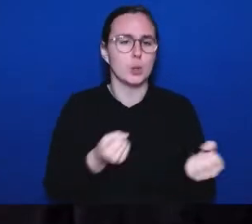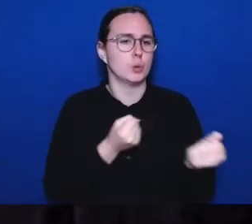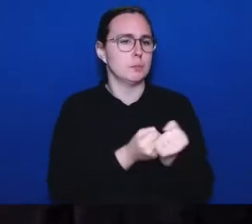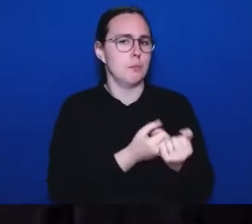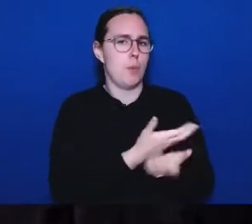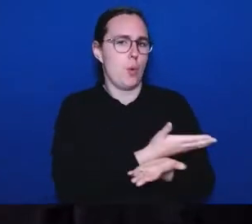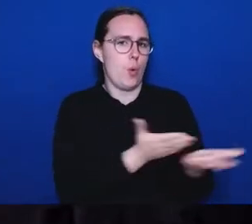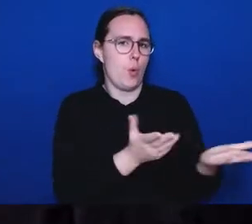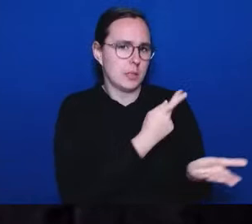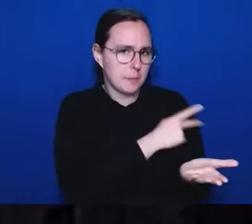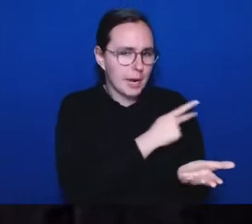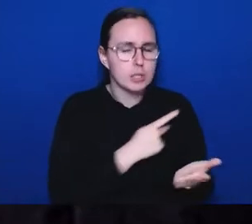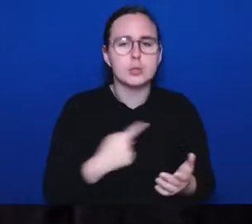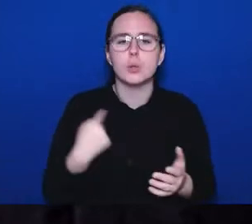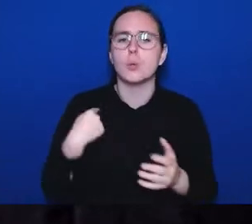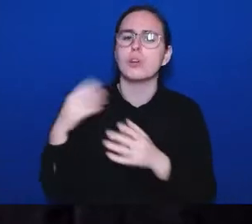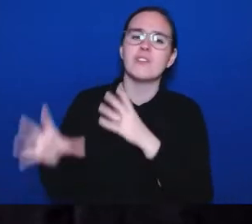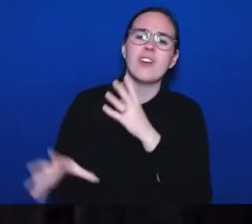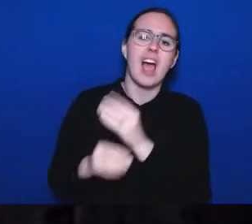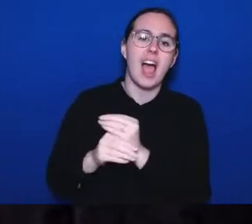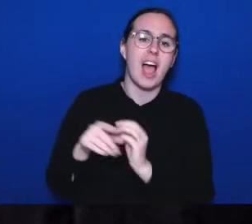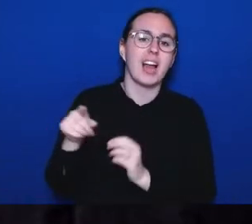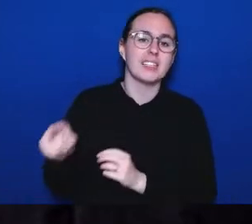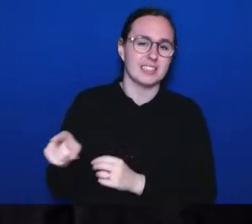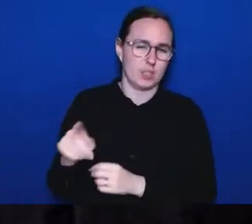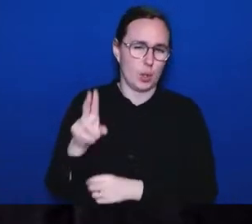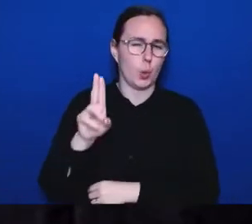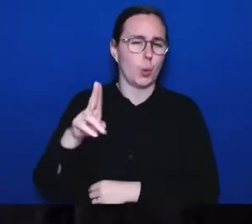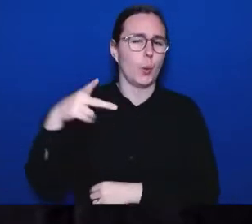centers. So those are important. With respect to